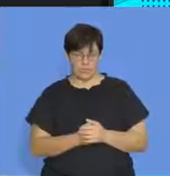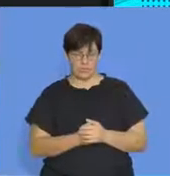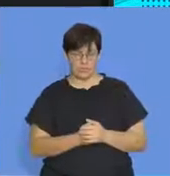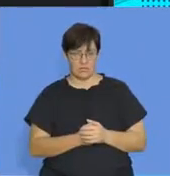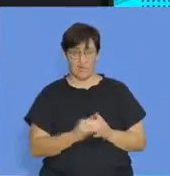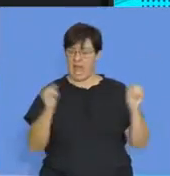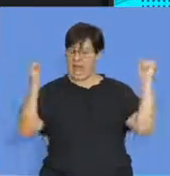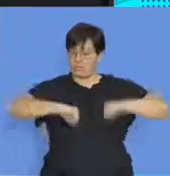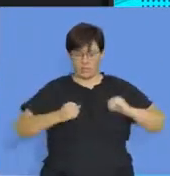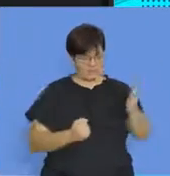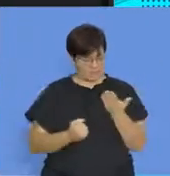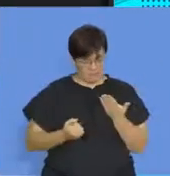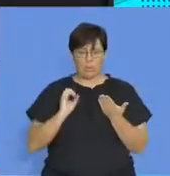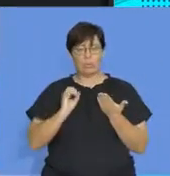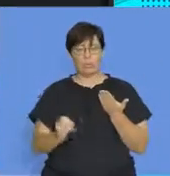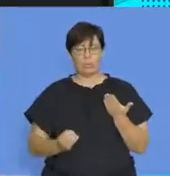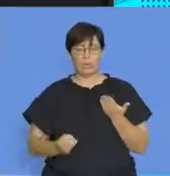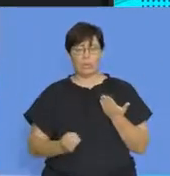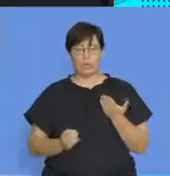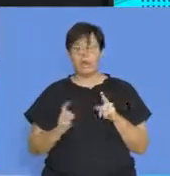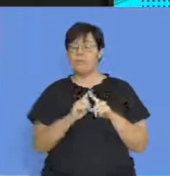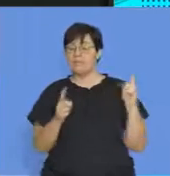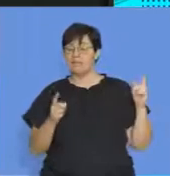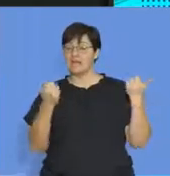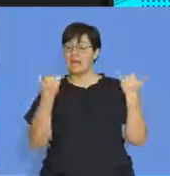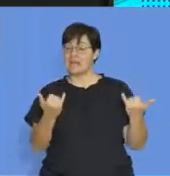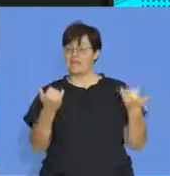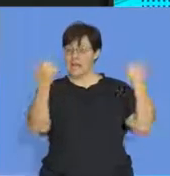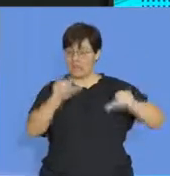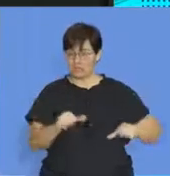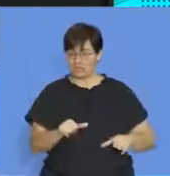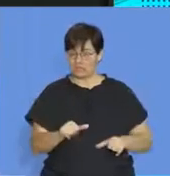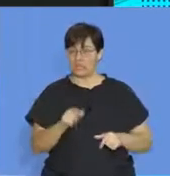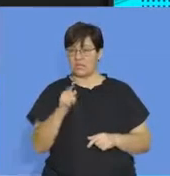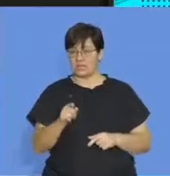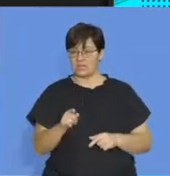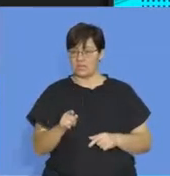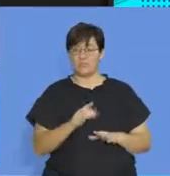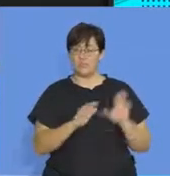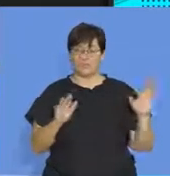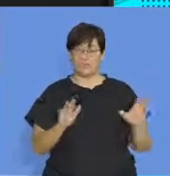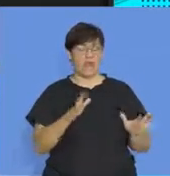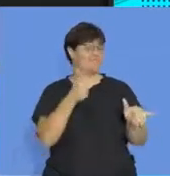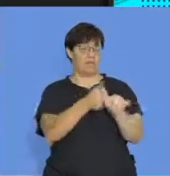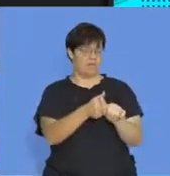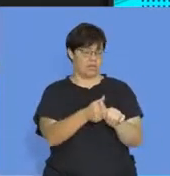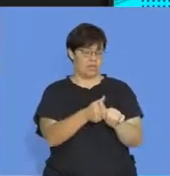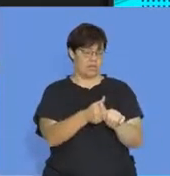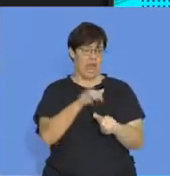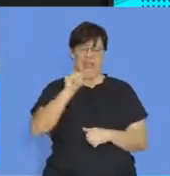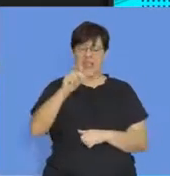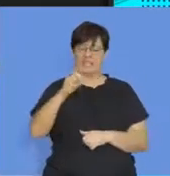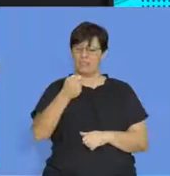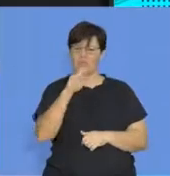partnership agreement, but we're given the current account. Quite a big word, not adhering, simply means not